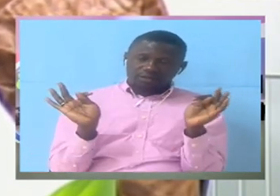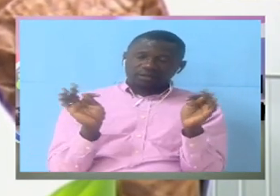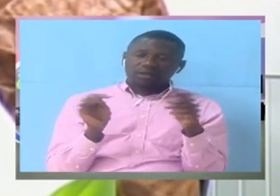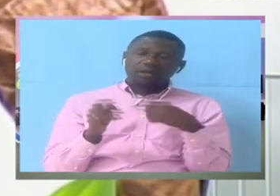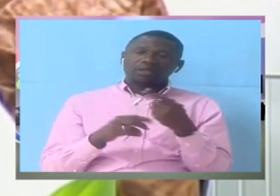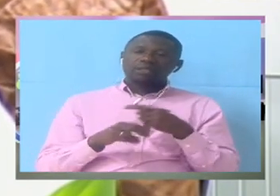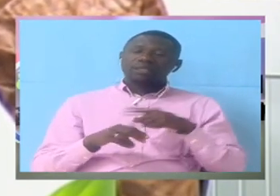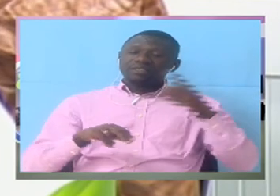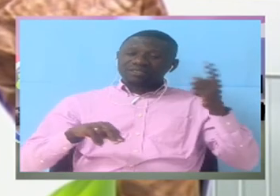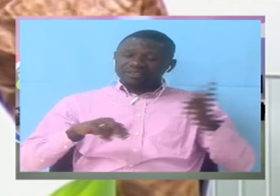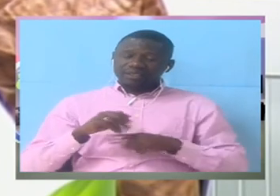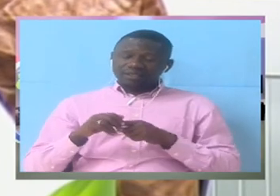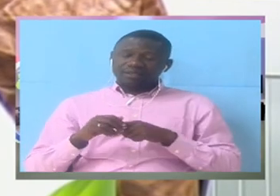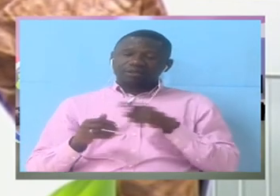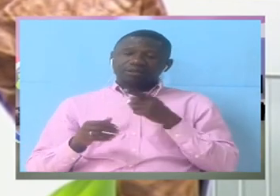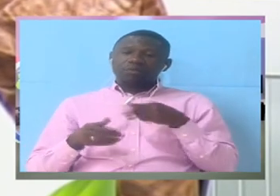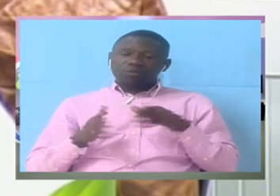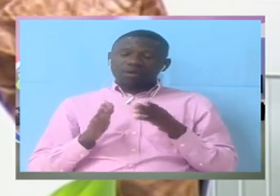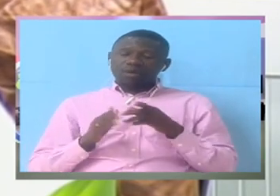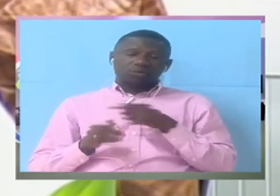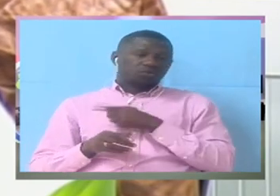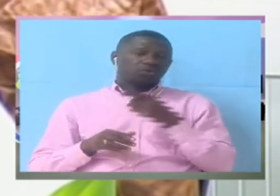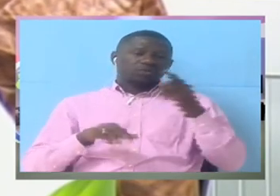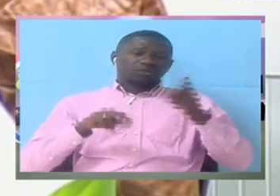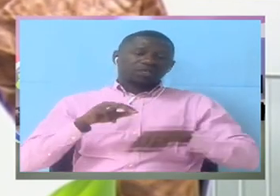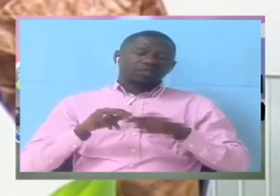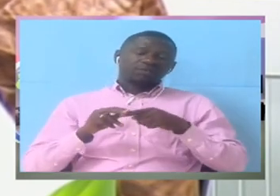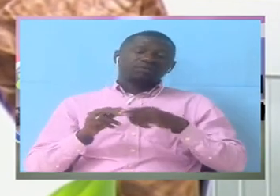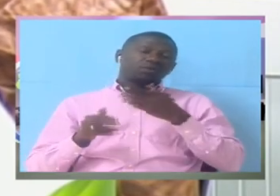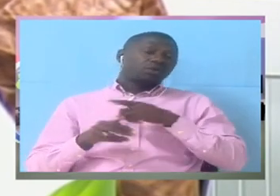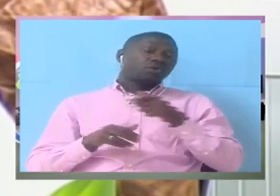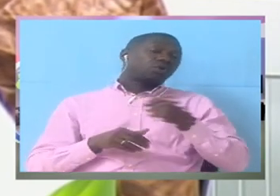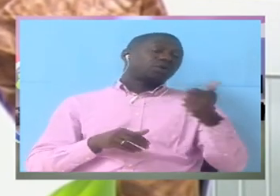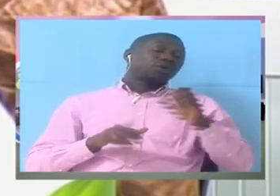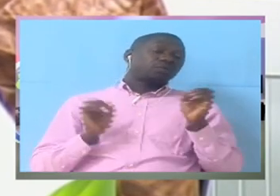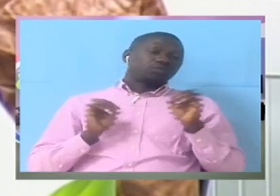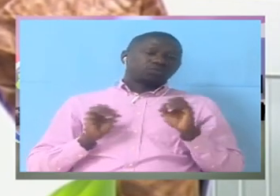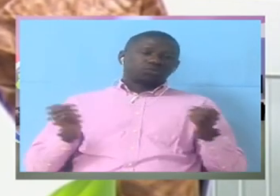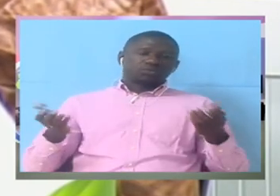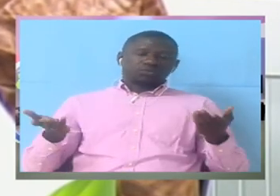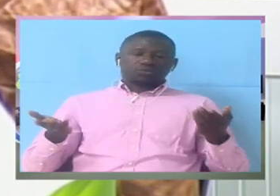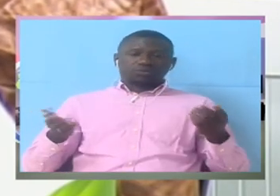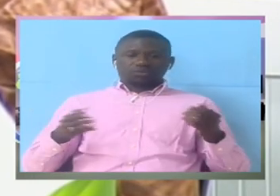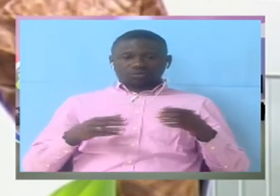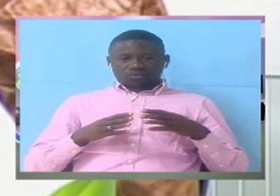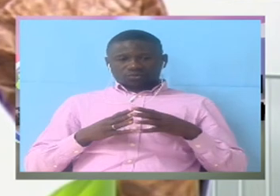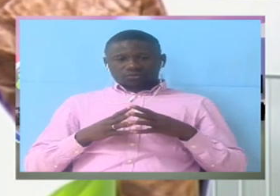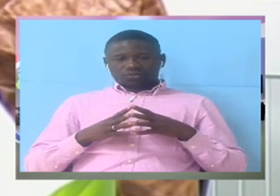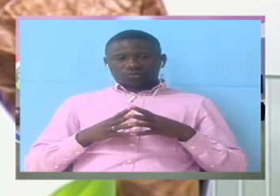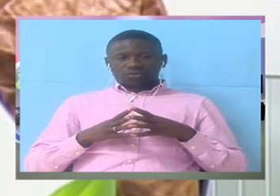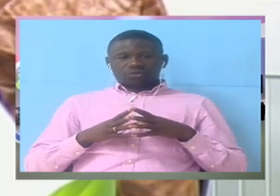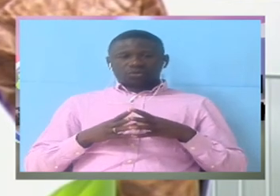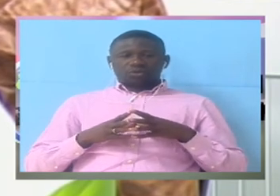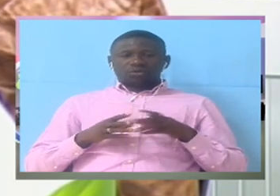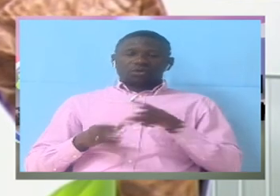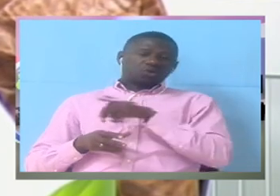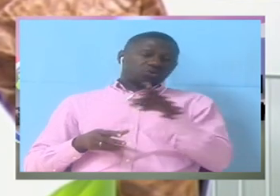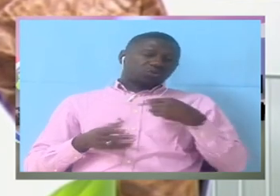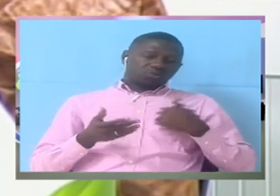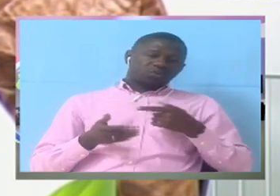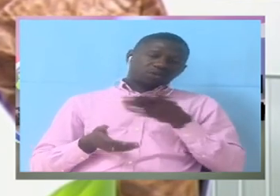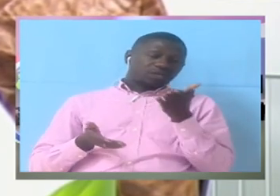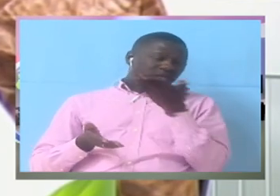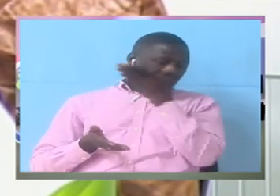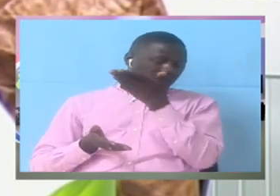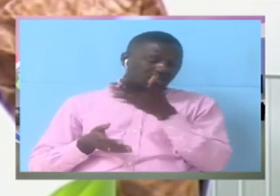yet a charge me modal charge wall. And what you were charged for, others we are not charged with that.